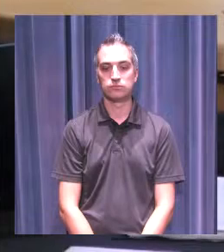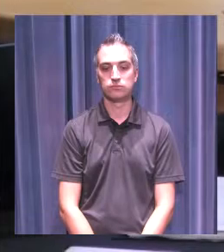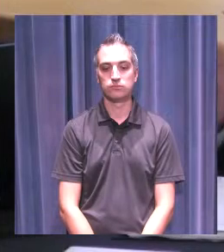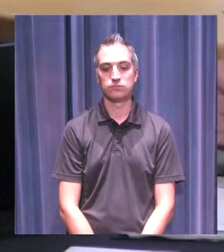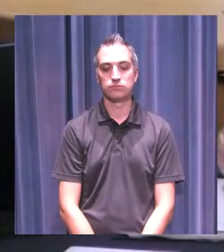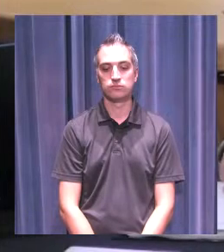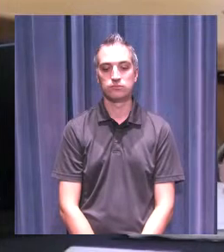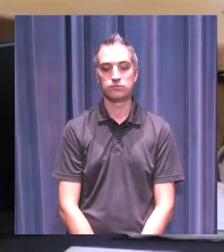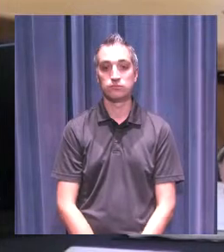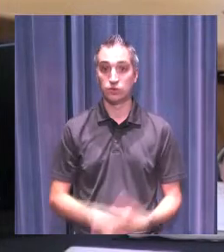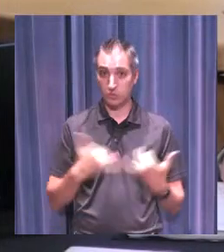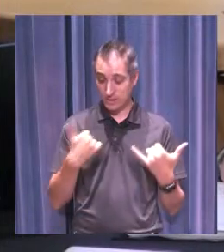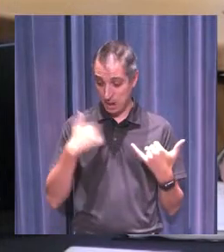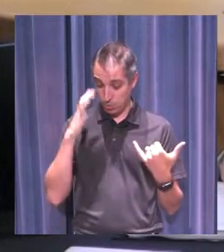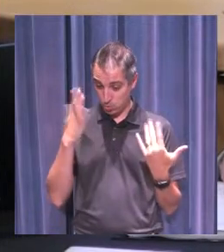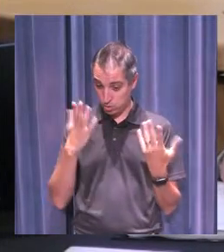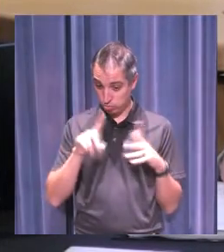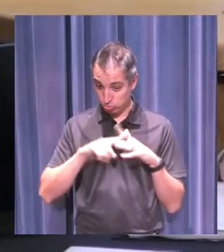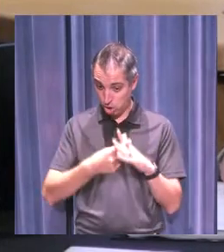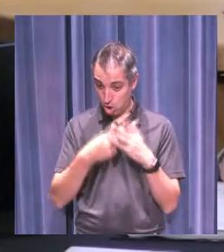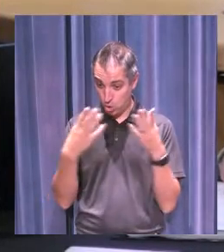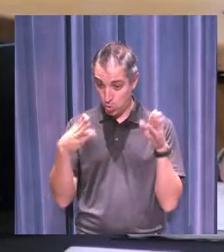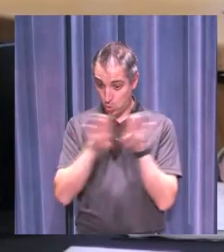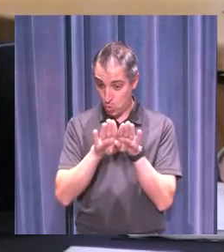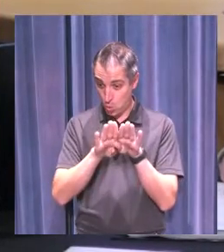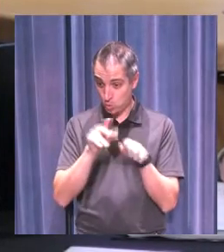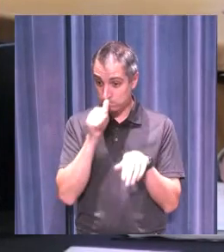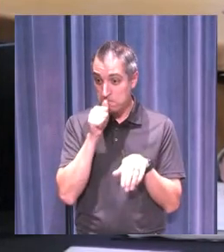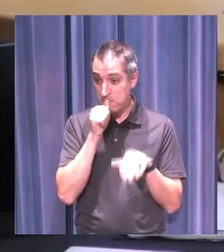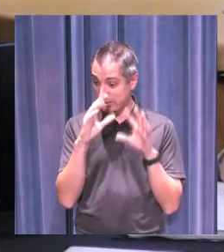we're not going into closed session, correct?